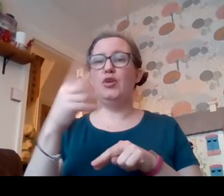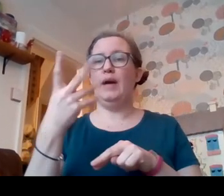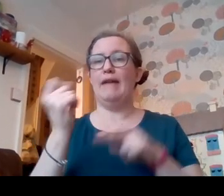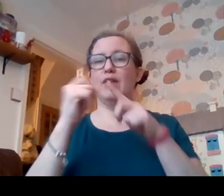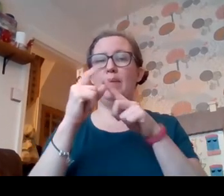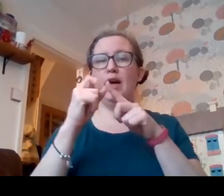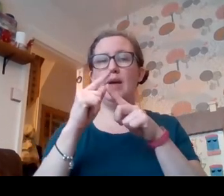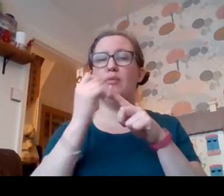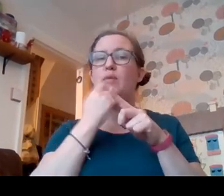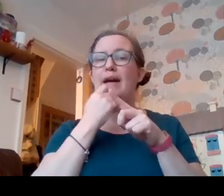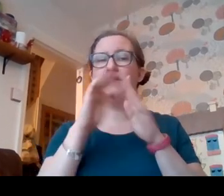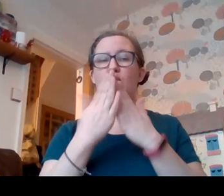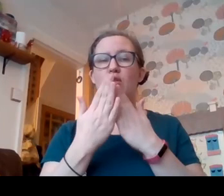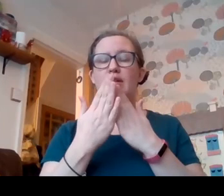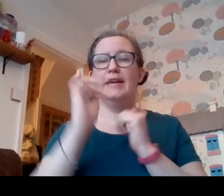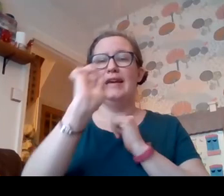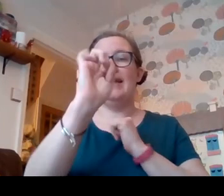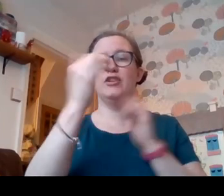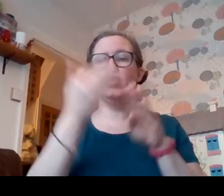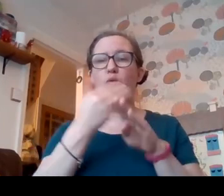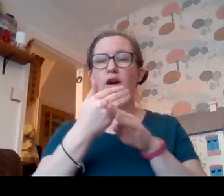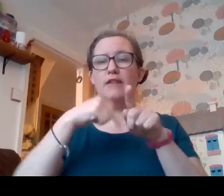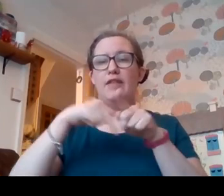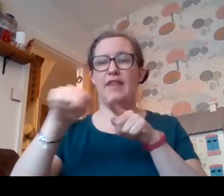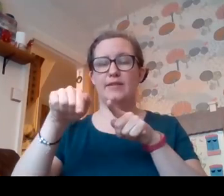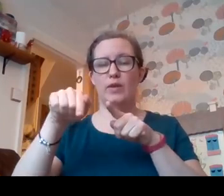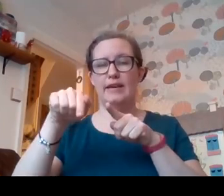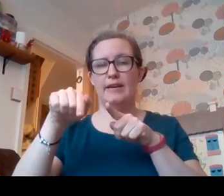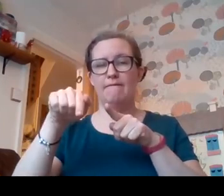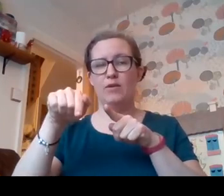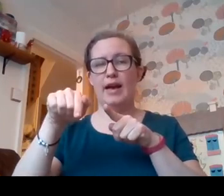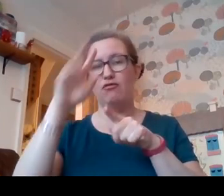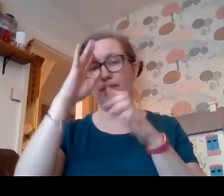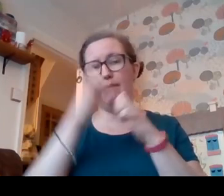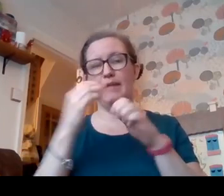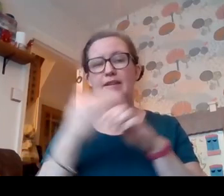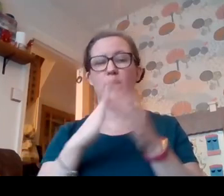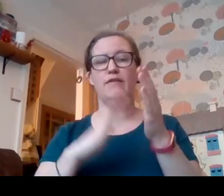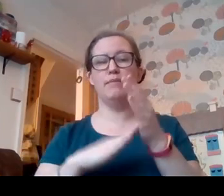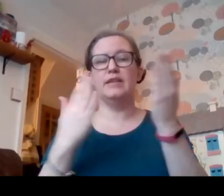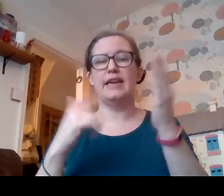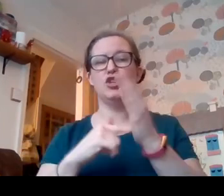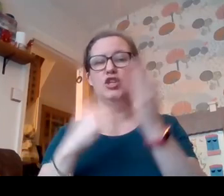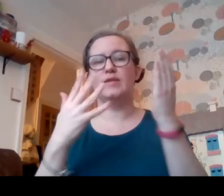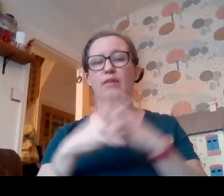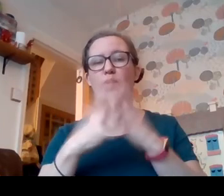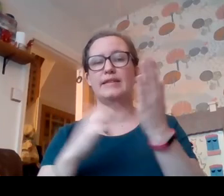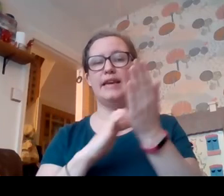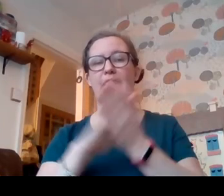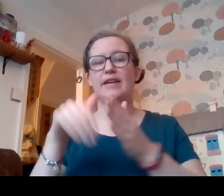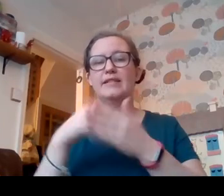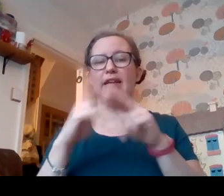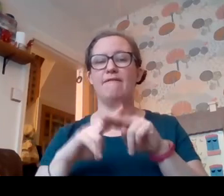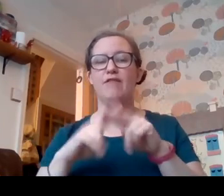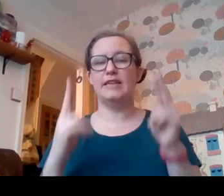If you have a purple maths book, here is your work for this week. Okay, remember there's work for Monday, Tuesday,